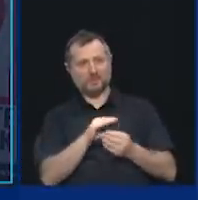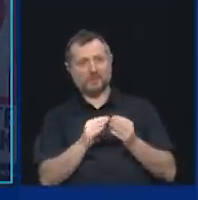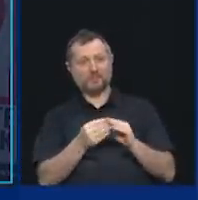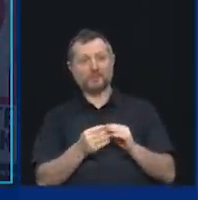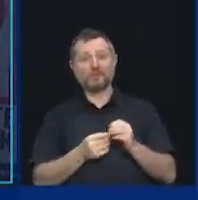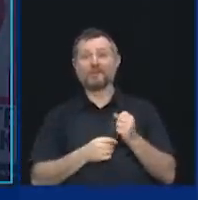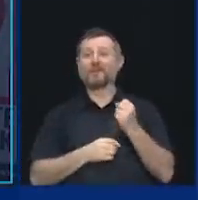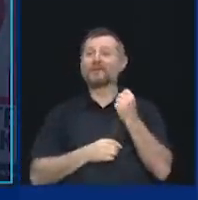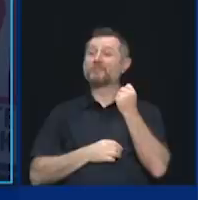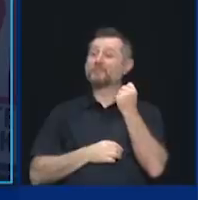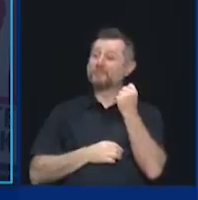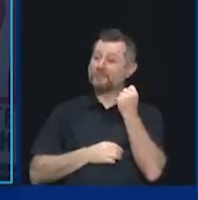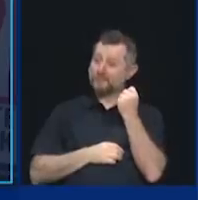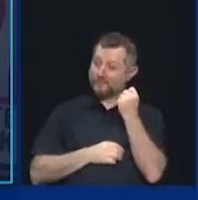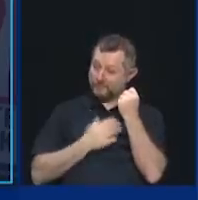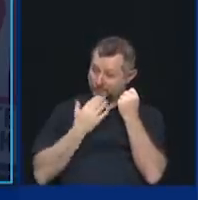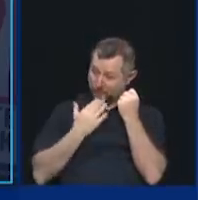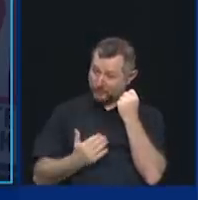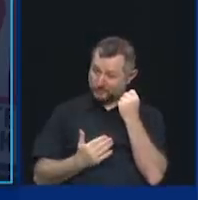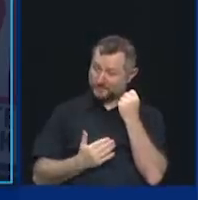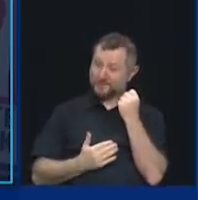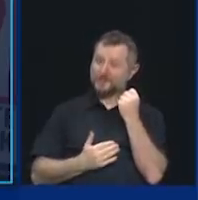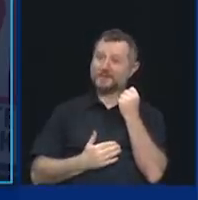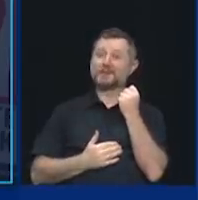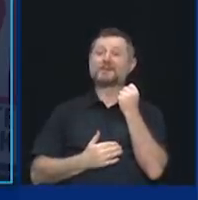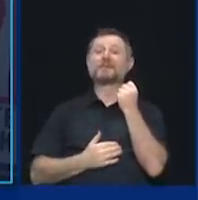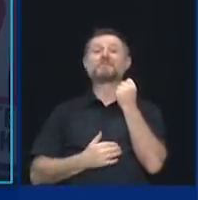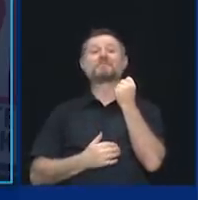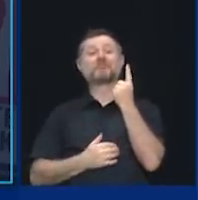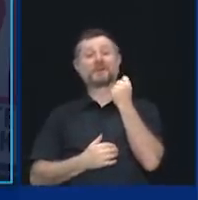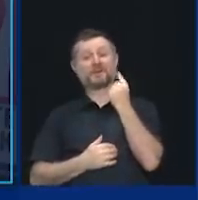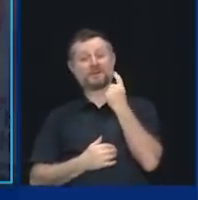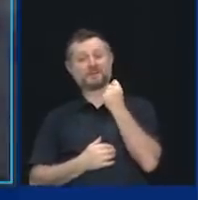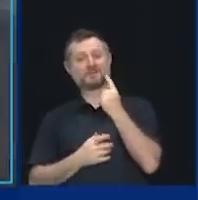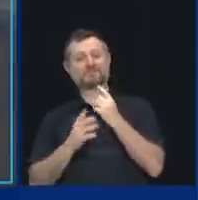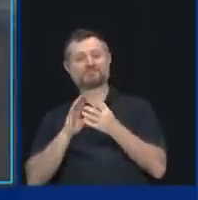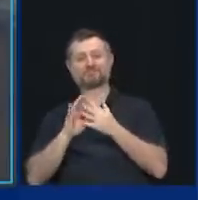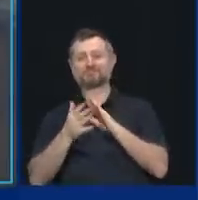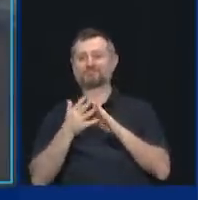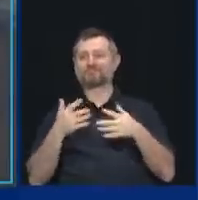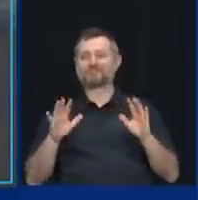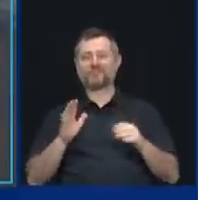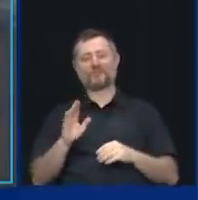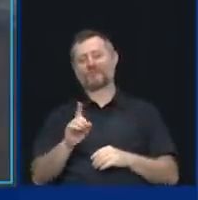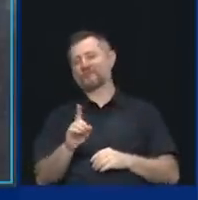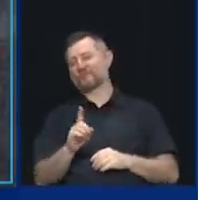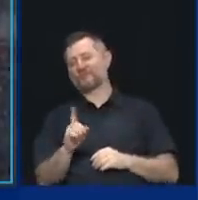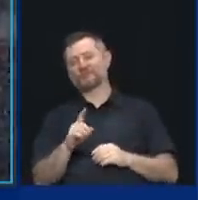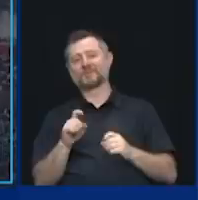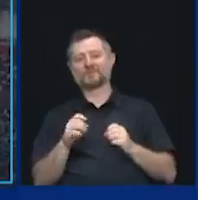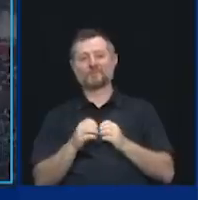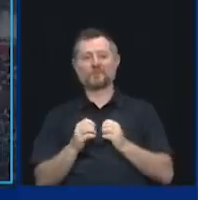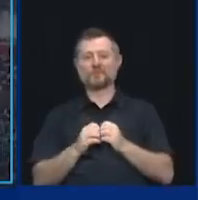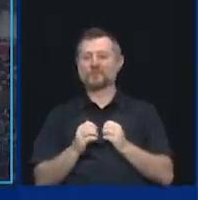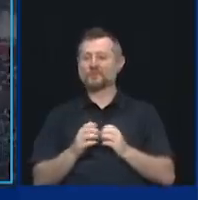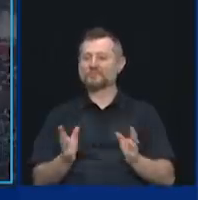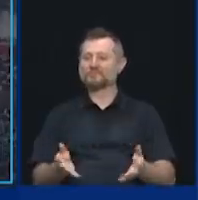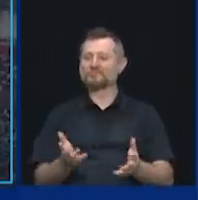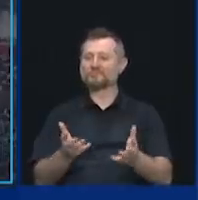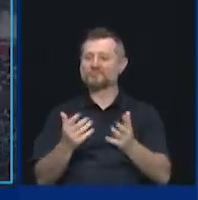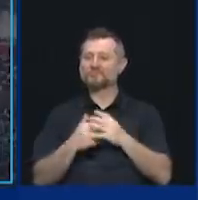Wow, that's great. It is great, but it's not enough, and we have to do more. The light at the end of the